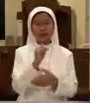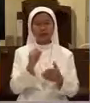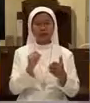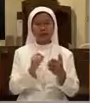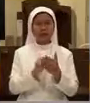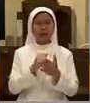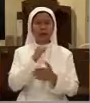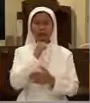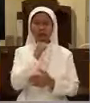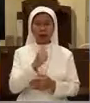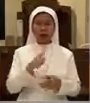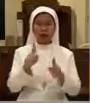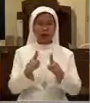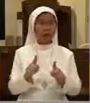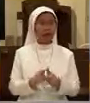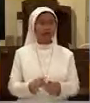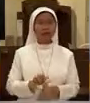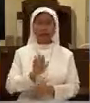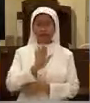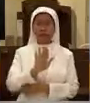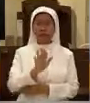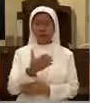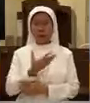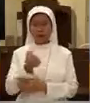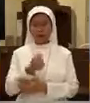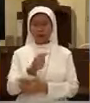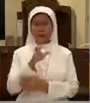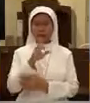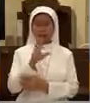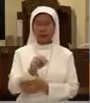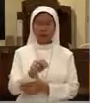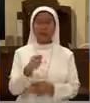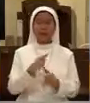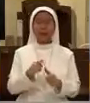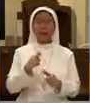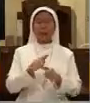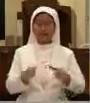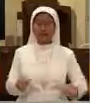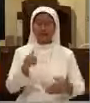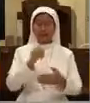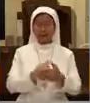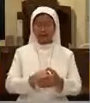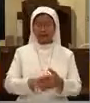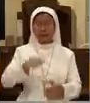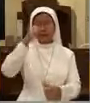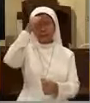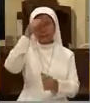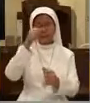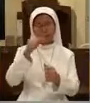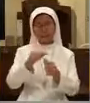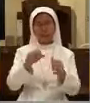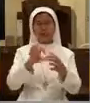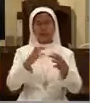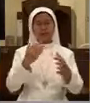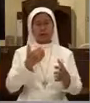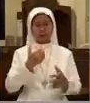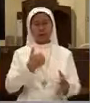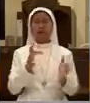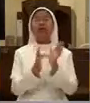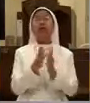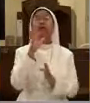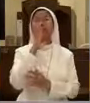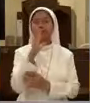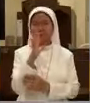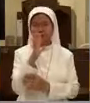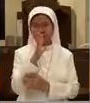not according to your terms, but do it in remembrance of me, in memory of me.